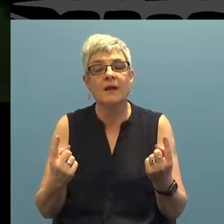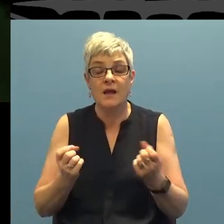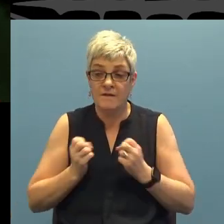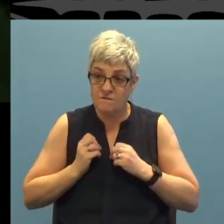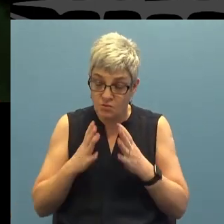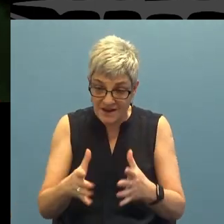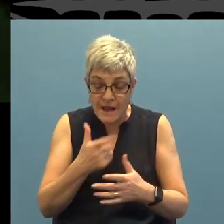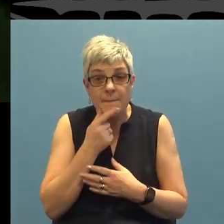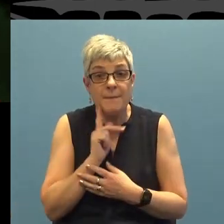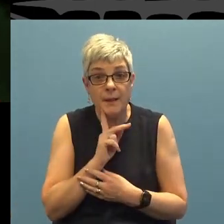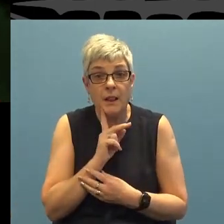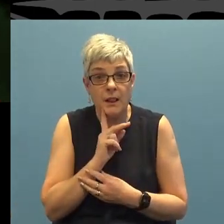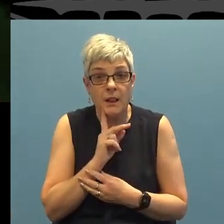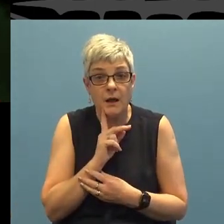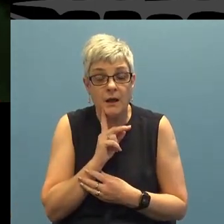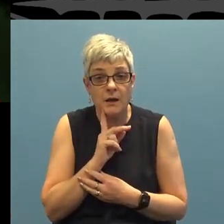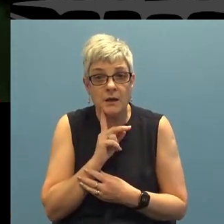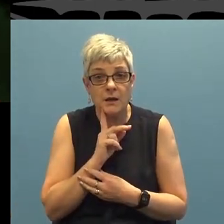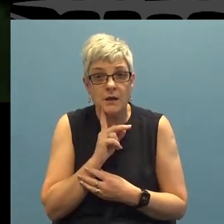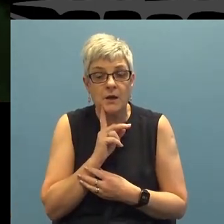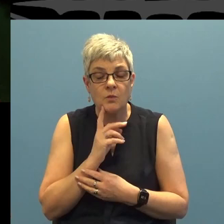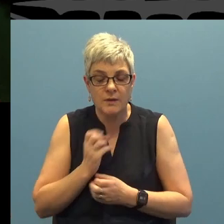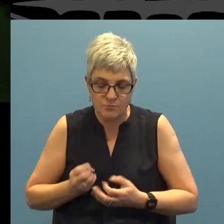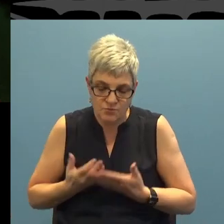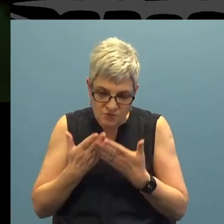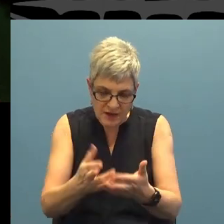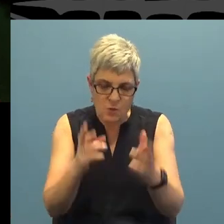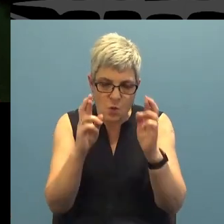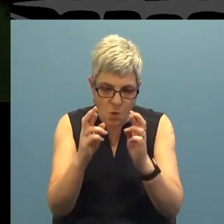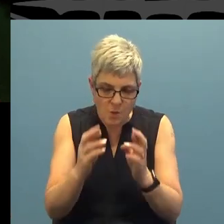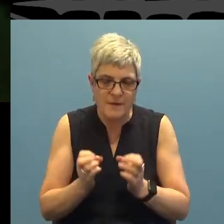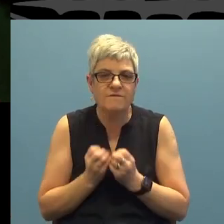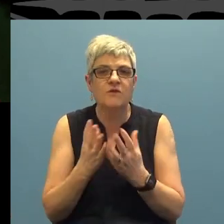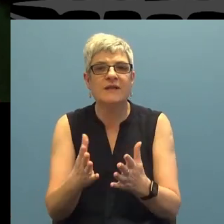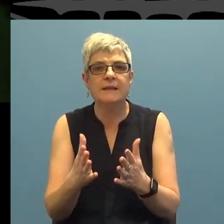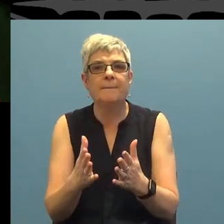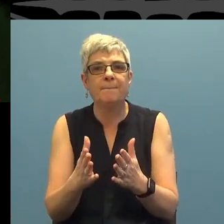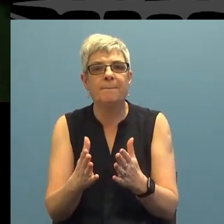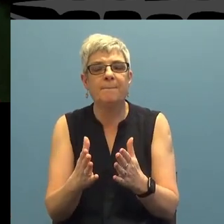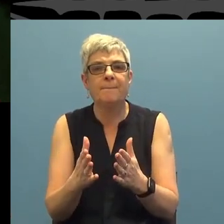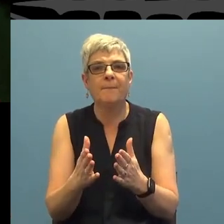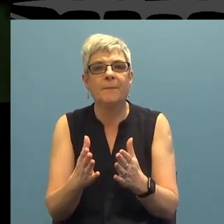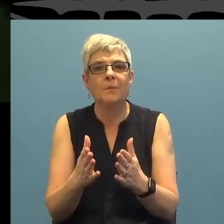As free people, maybe bring hope and freedom.